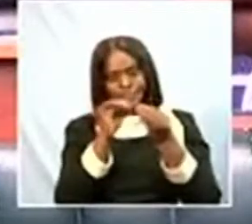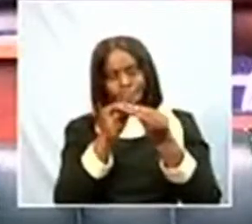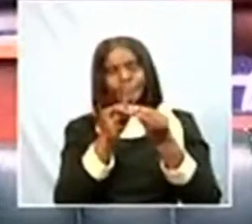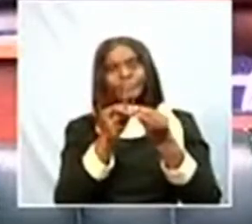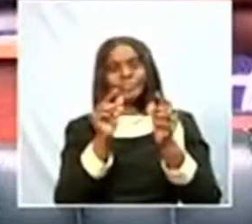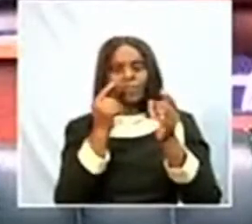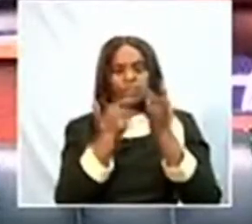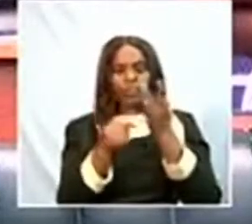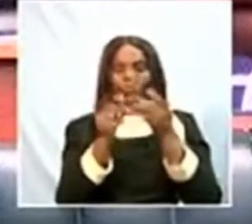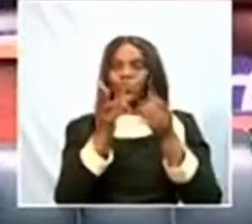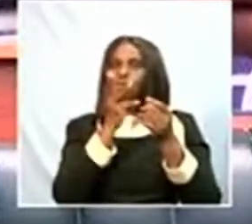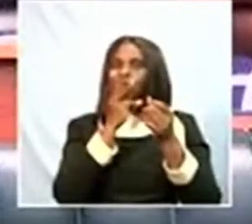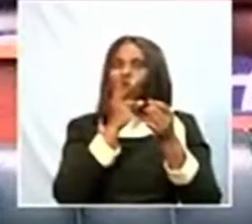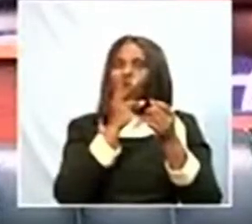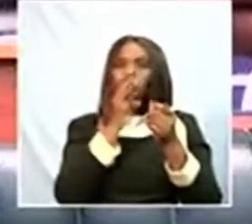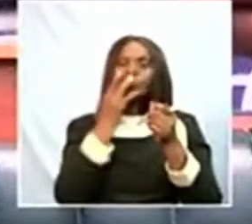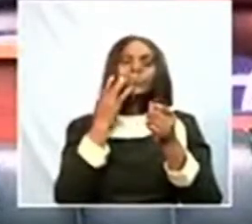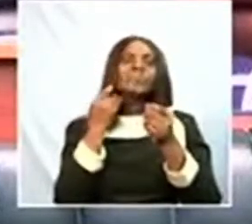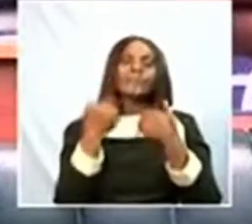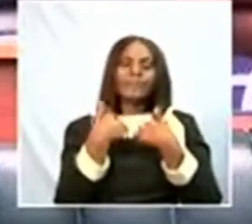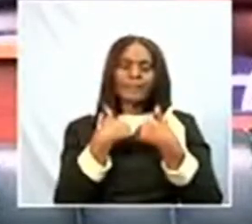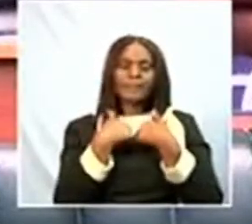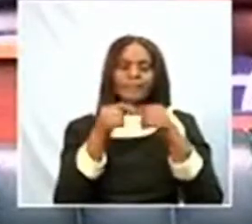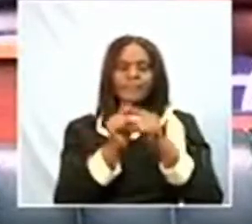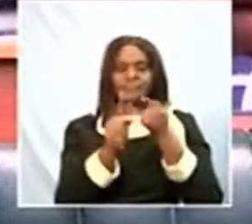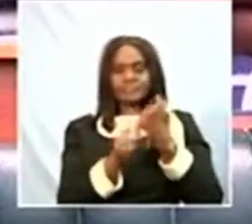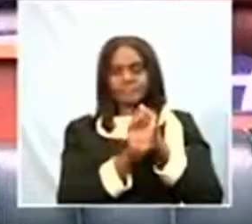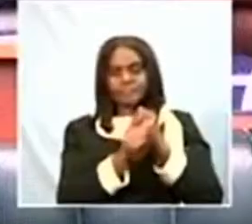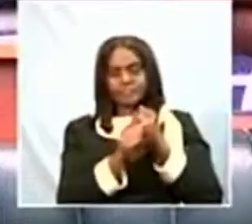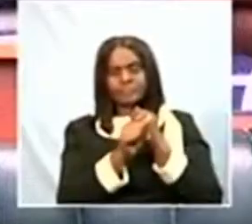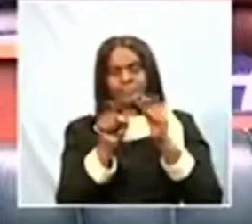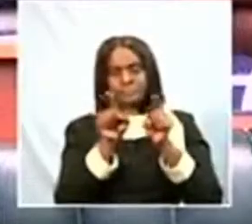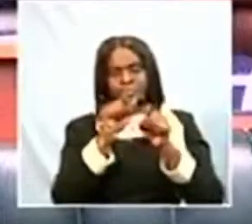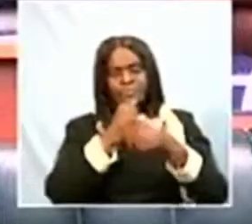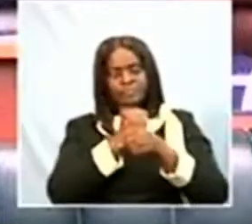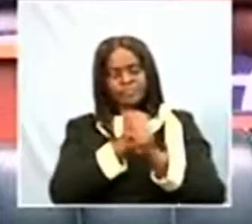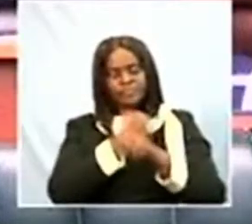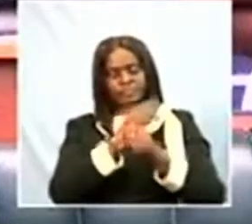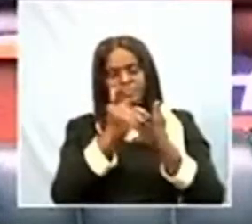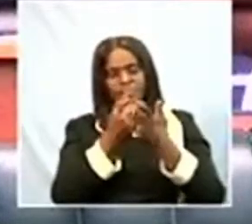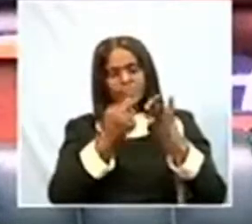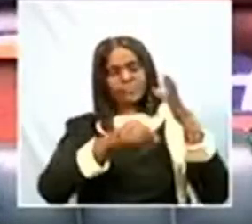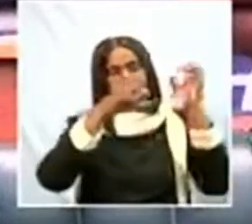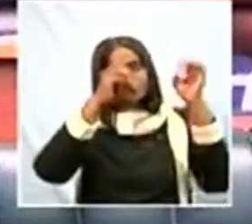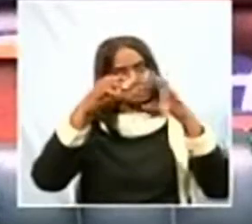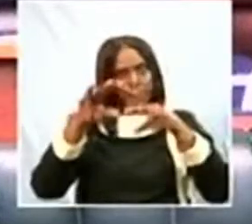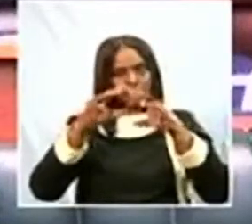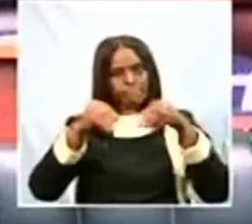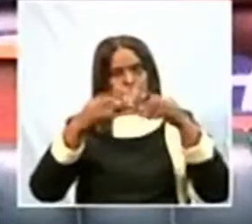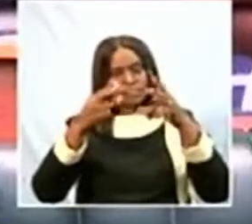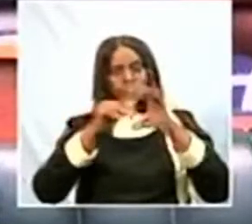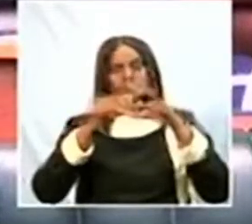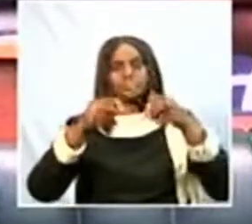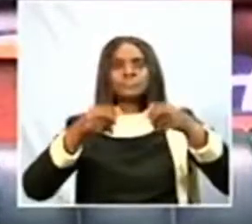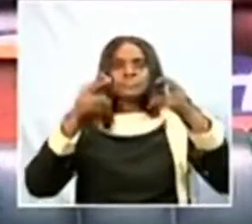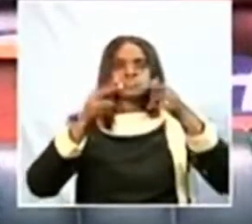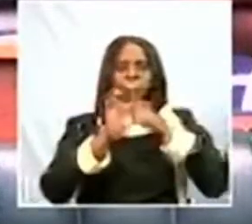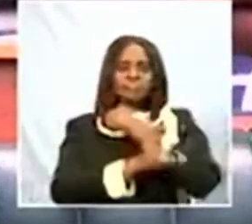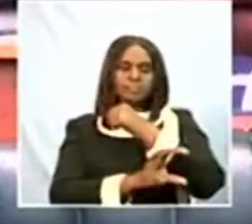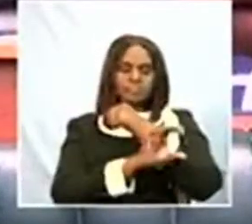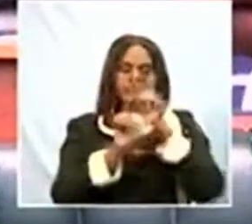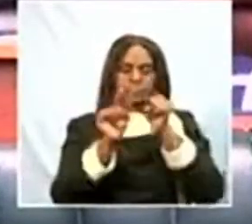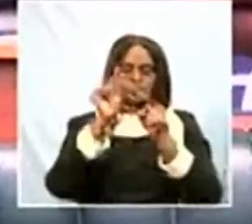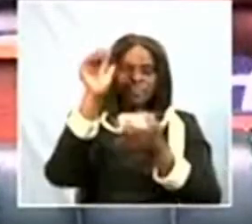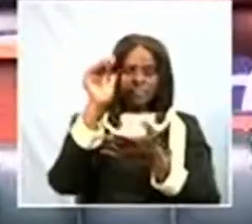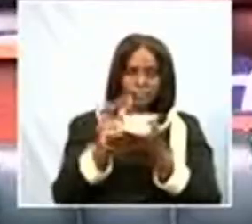of the hydro power electric station at Kafua Gorge, hence causing electricity to be supplied at a higher rate in the country and also